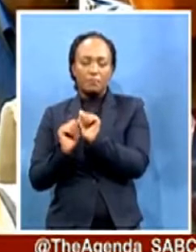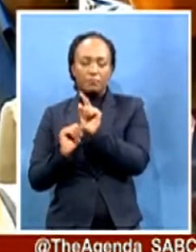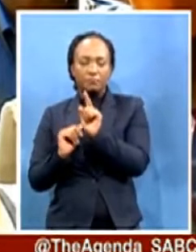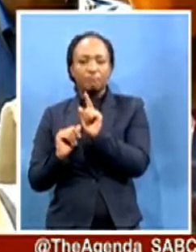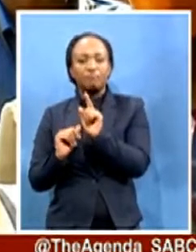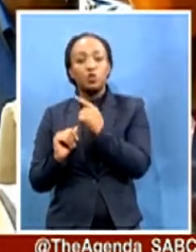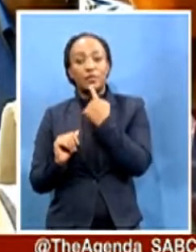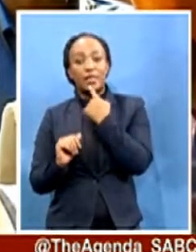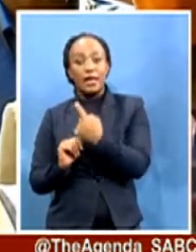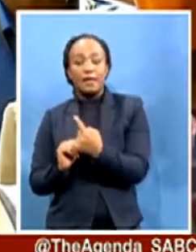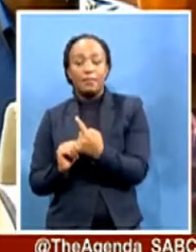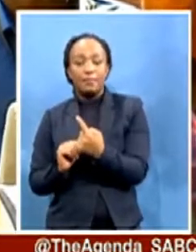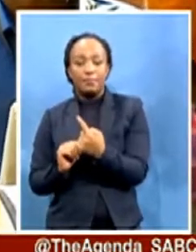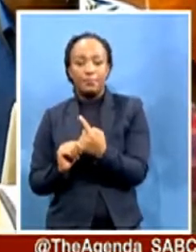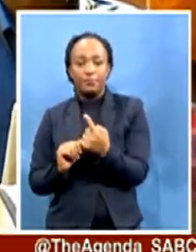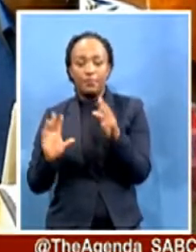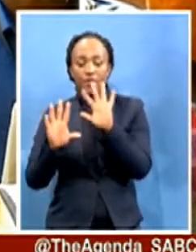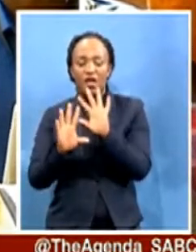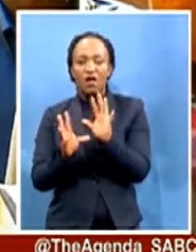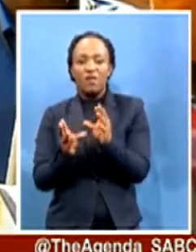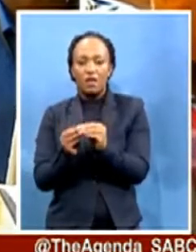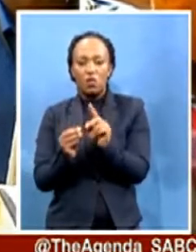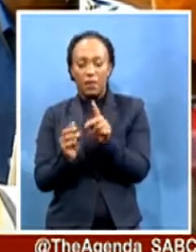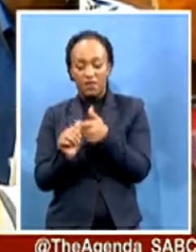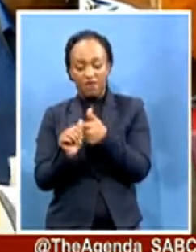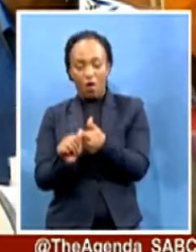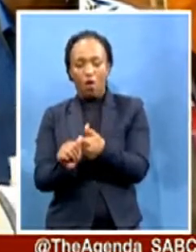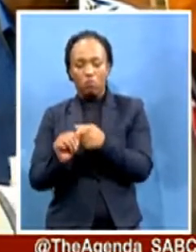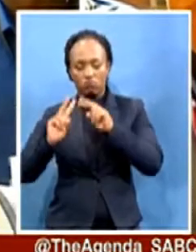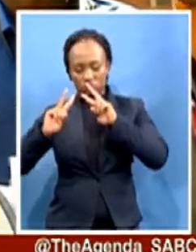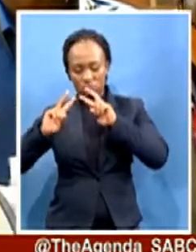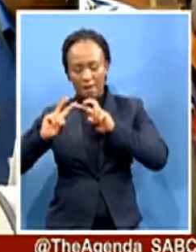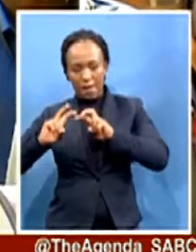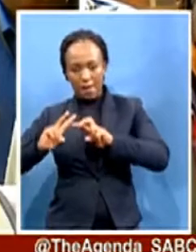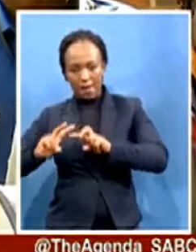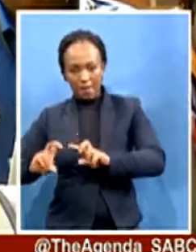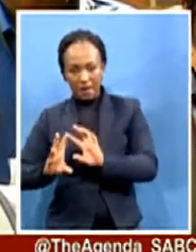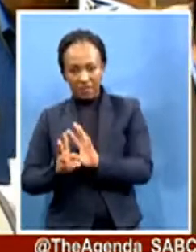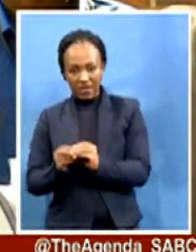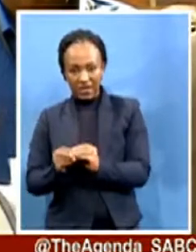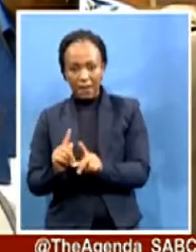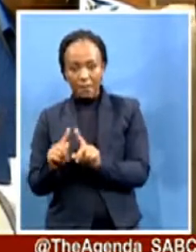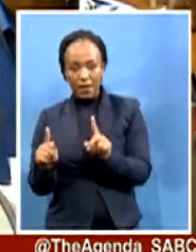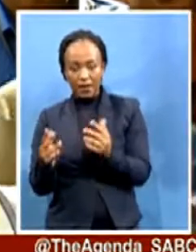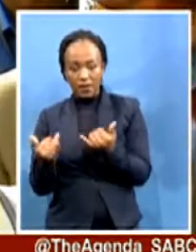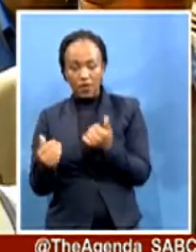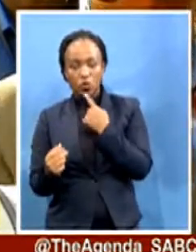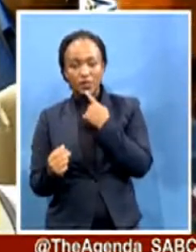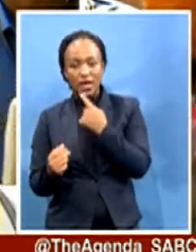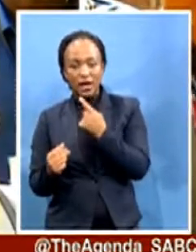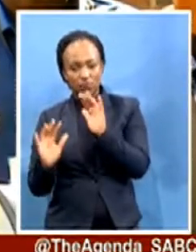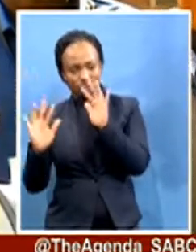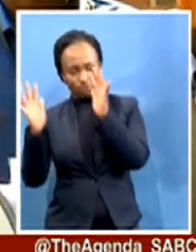has to follow a due process of investigation. All that I have for you is just the commendation and support and